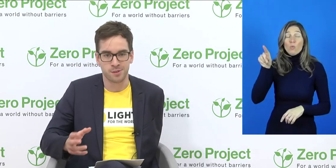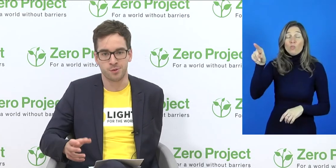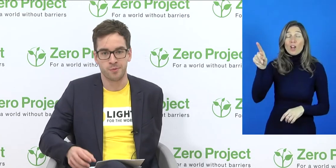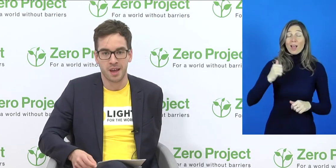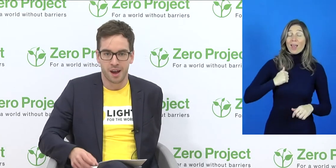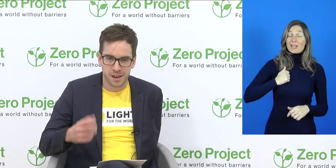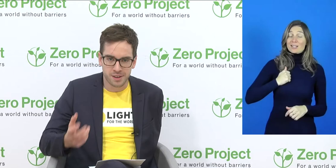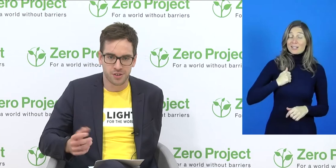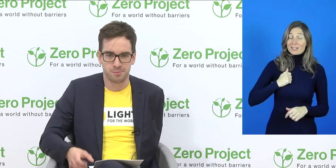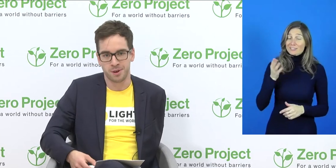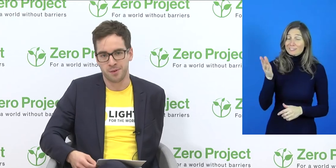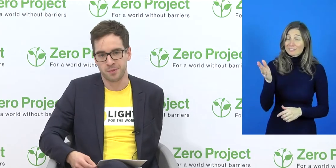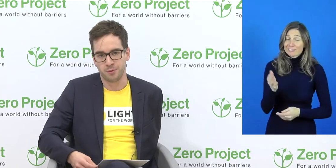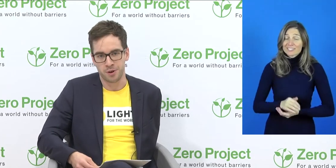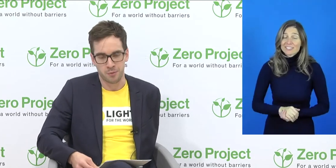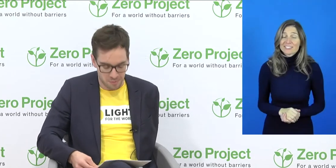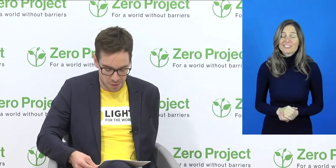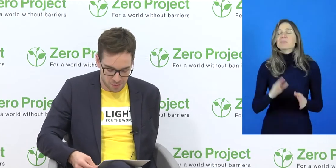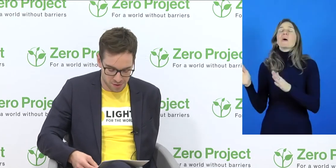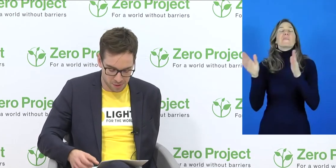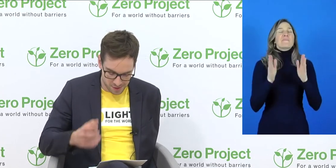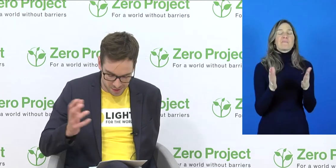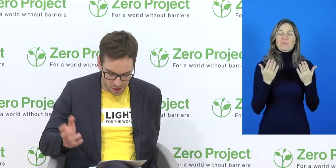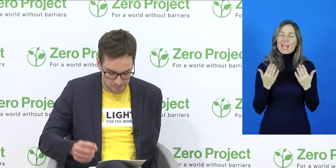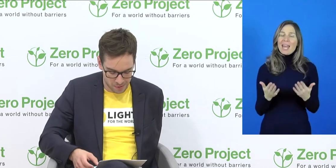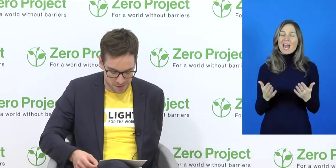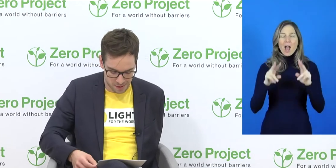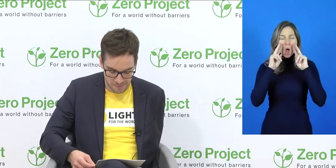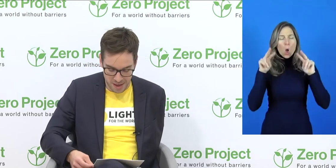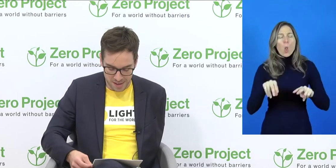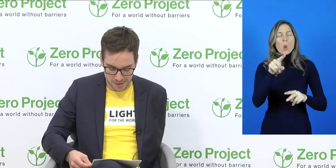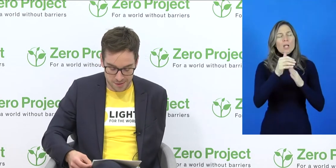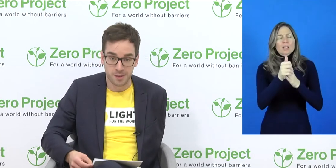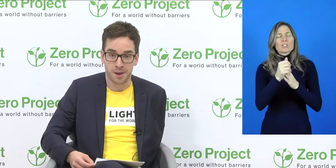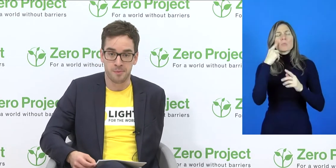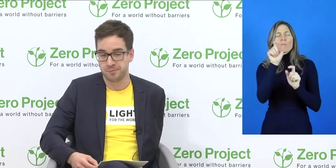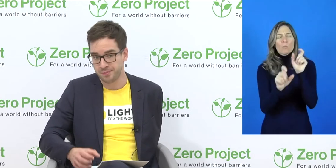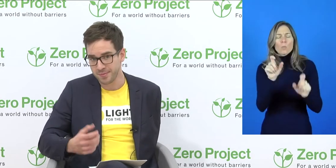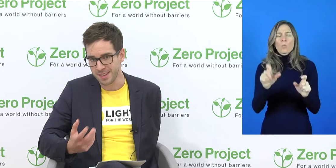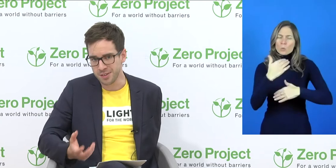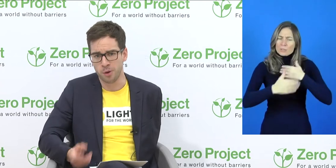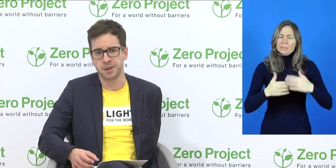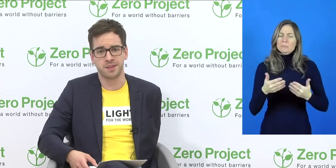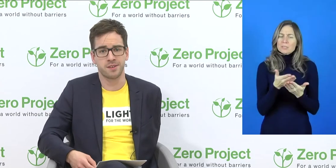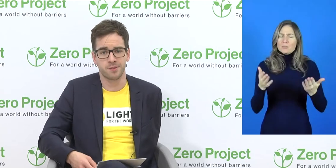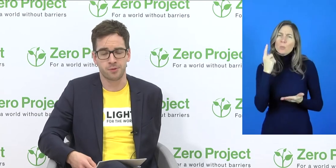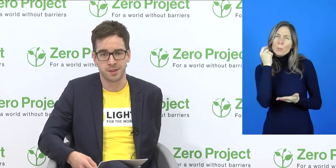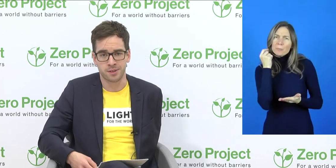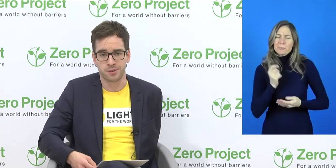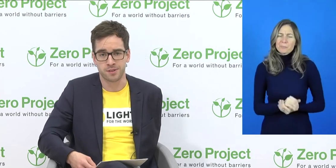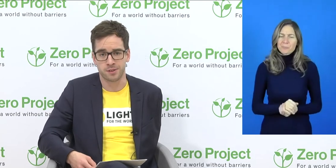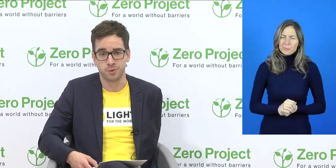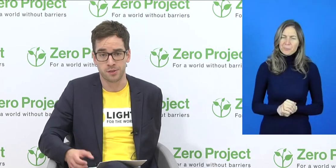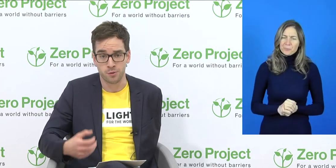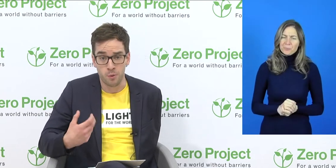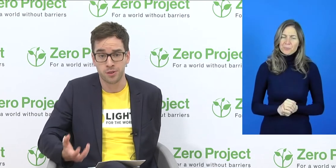get into leadership for women with disabilities and talk about this topic that is of great